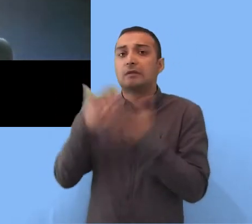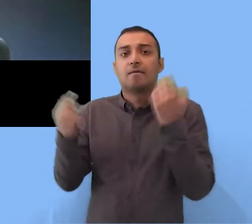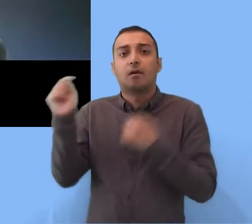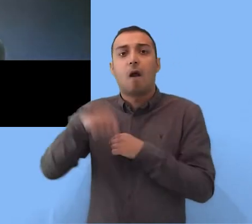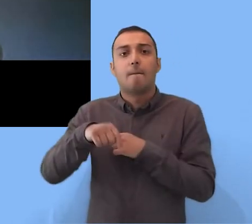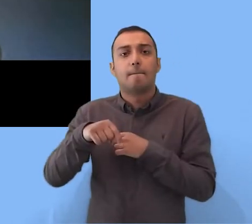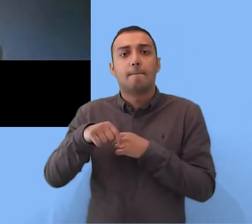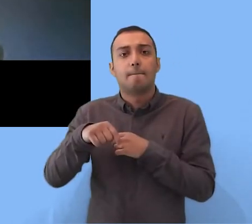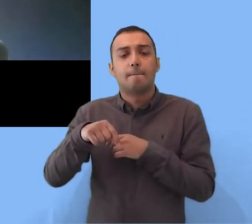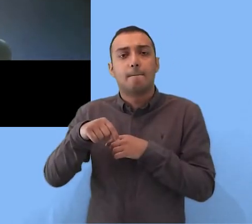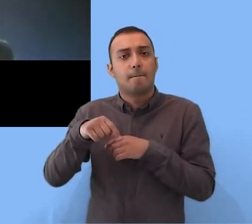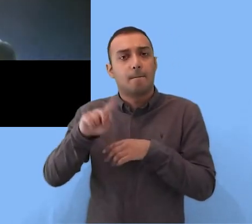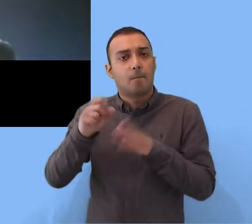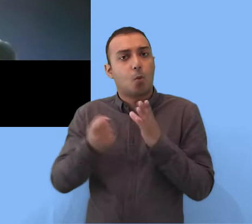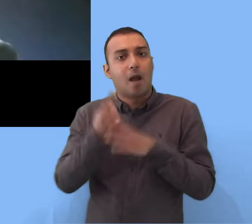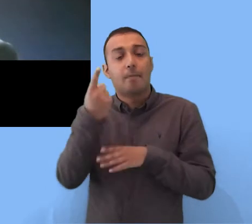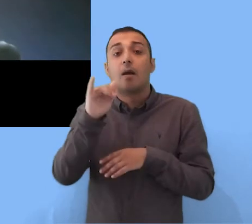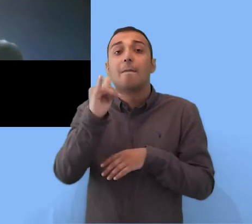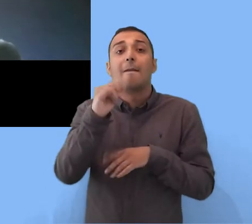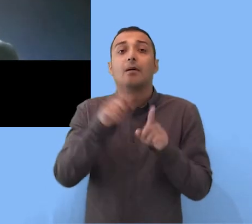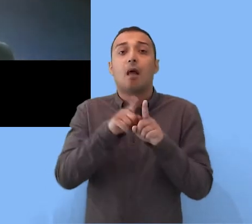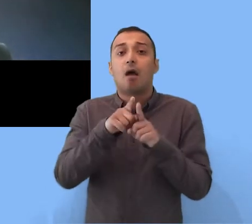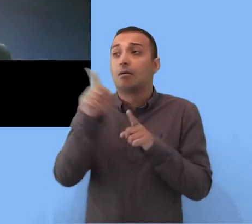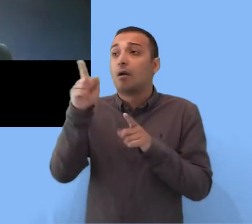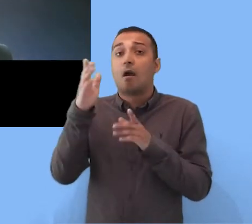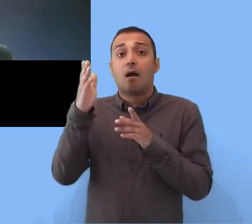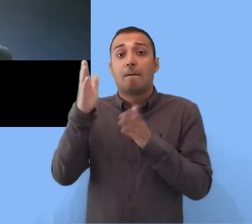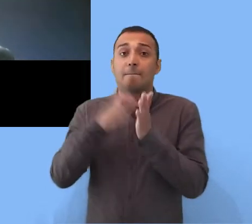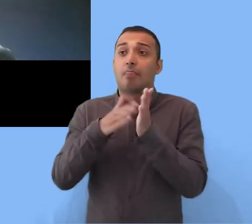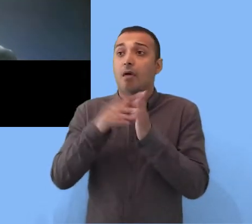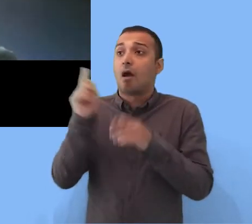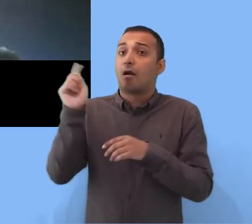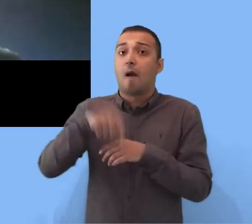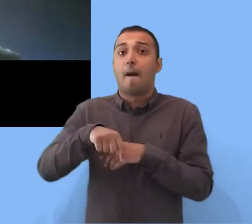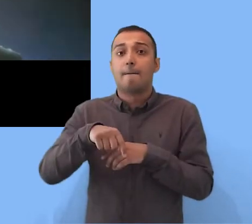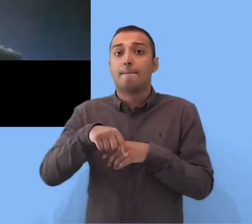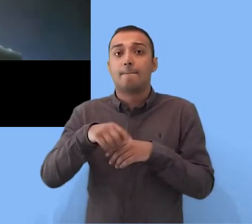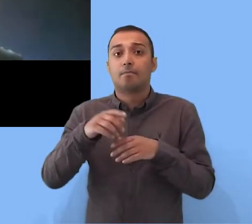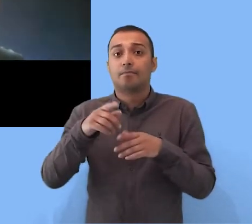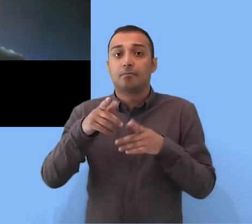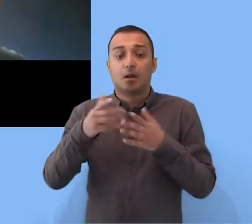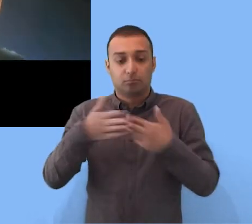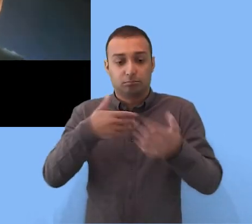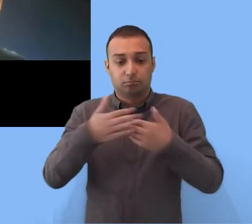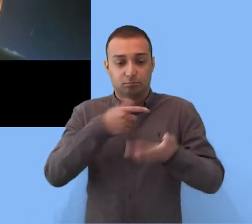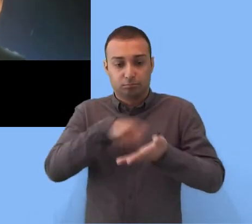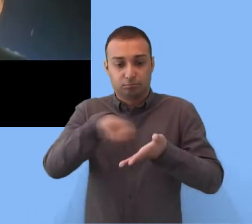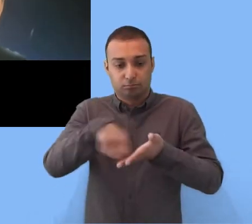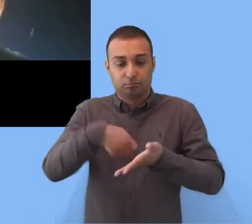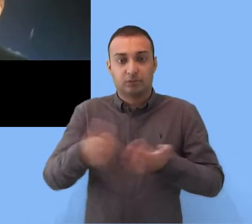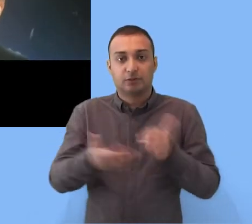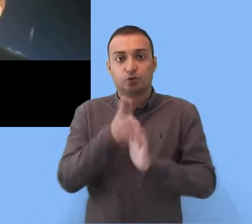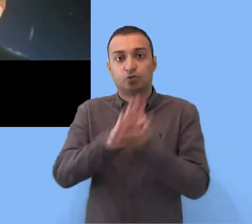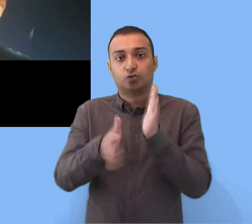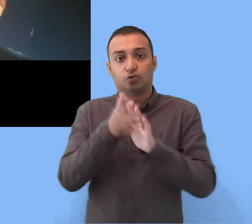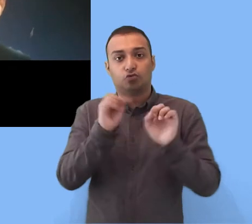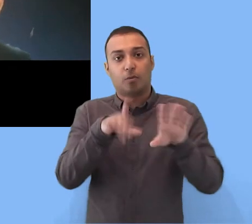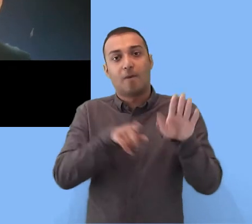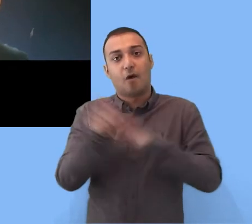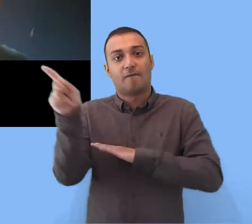for example, the mum comes in and does the transition days on her own and drops the child off, but you don't see that dad and you don't have that